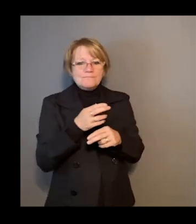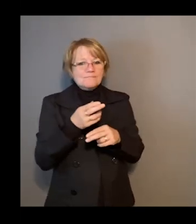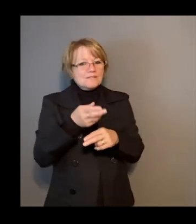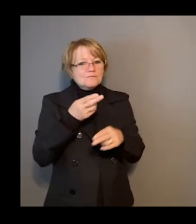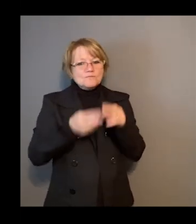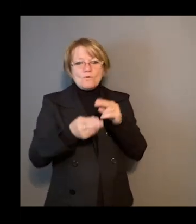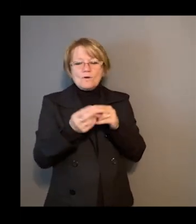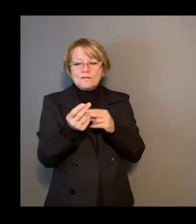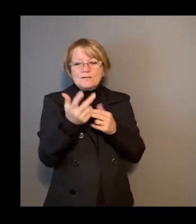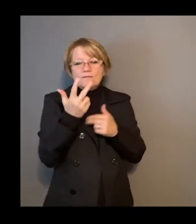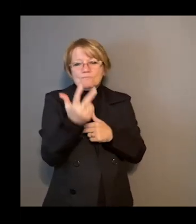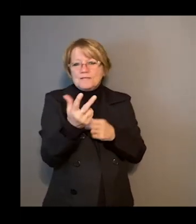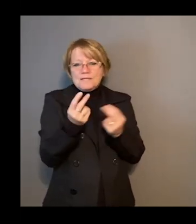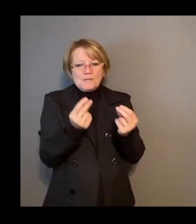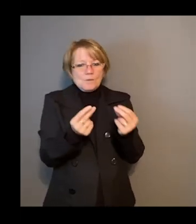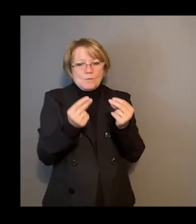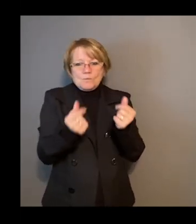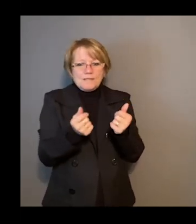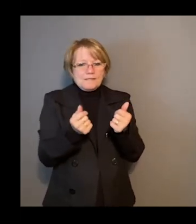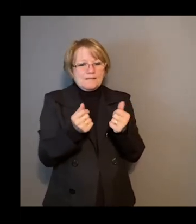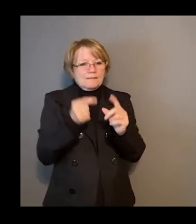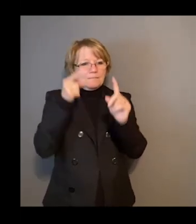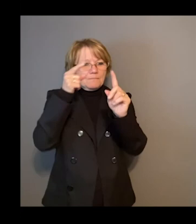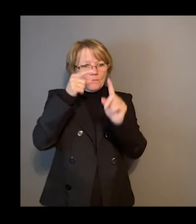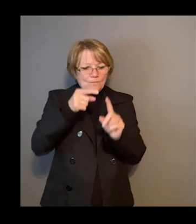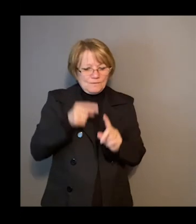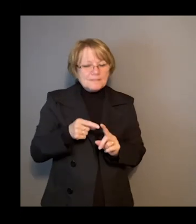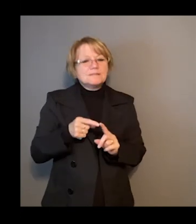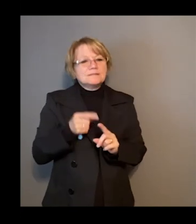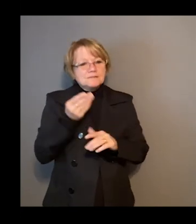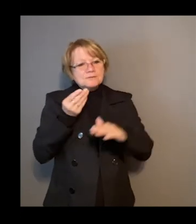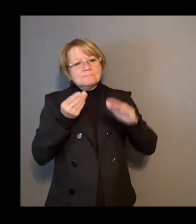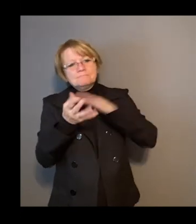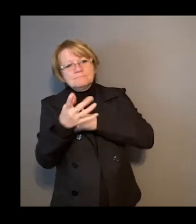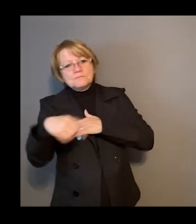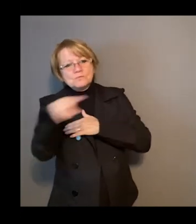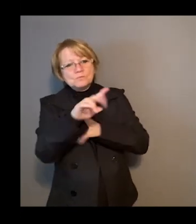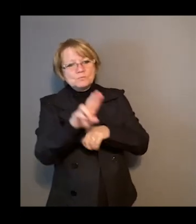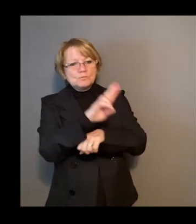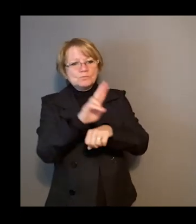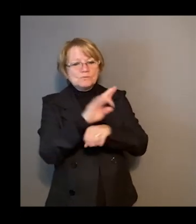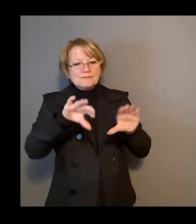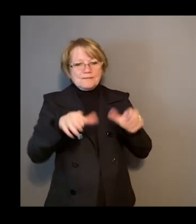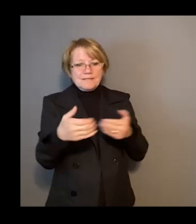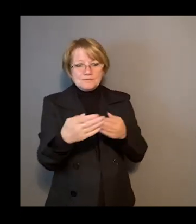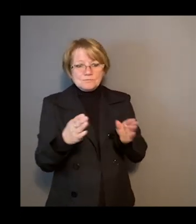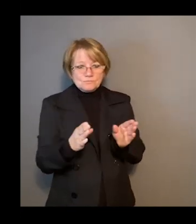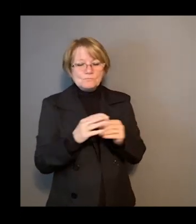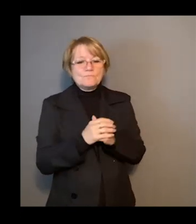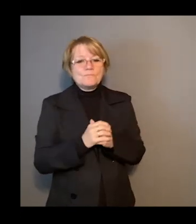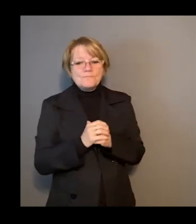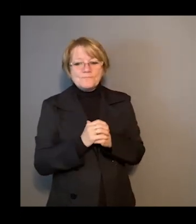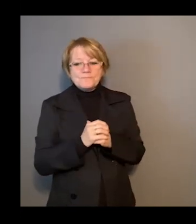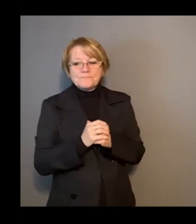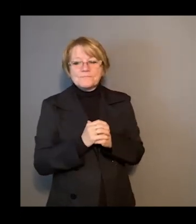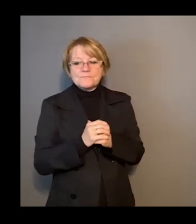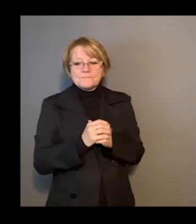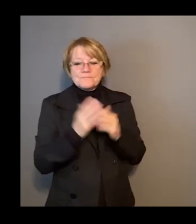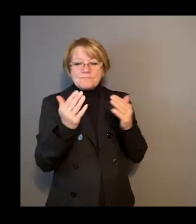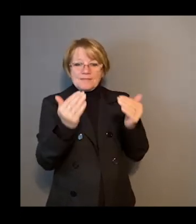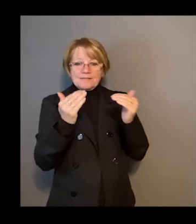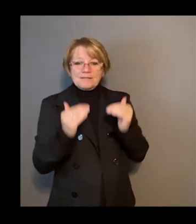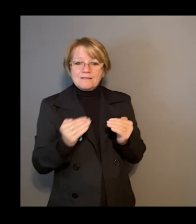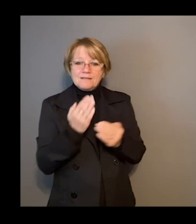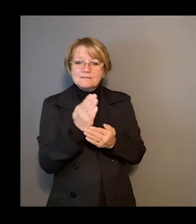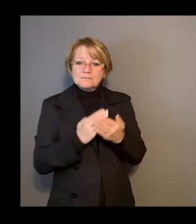things to take away that you should be able to utilize in your classrooms. As we go to this, as we move on to the next piece, real, you know, again, I